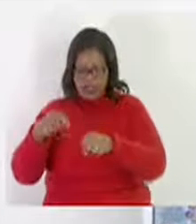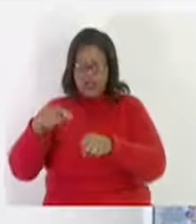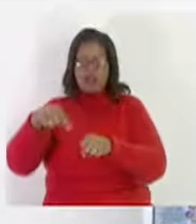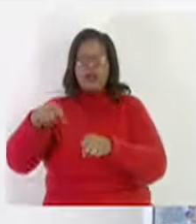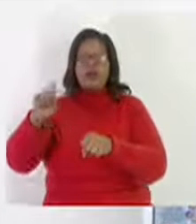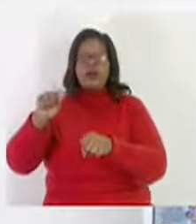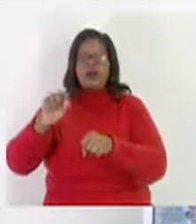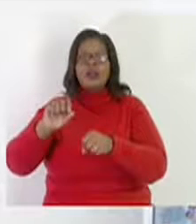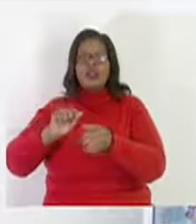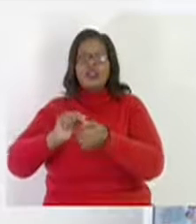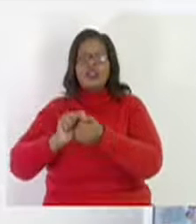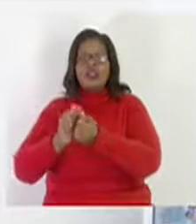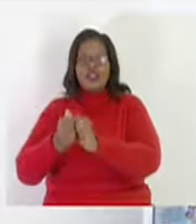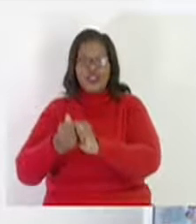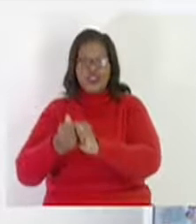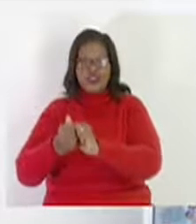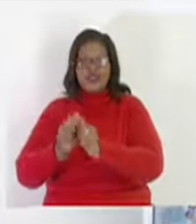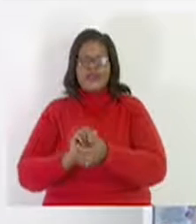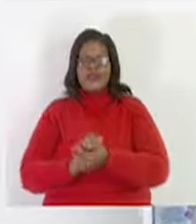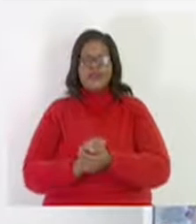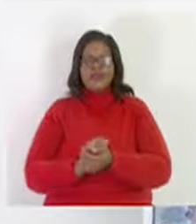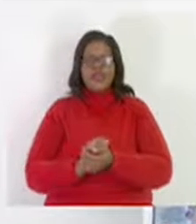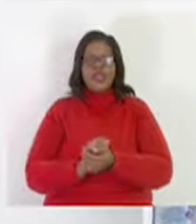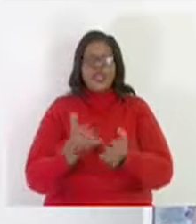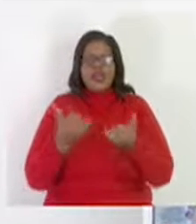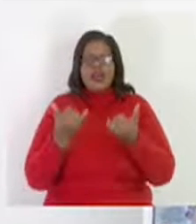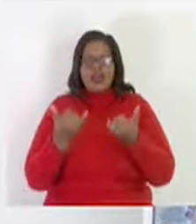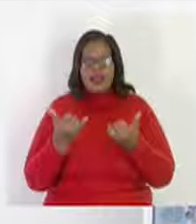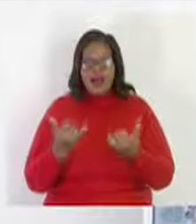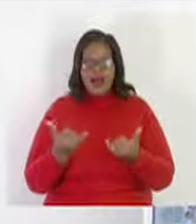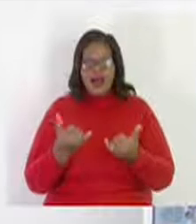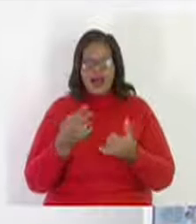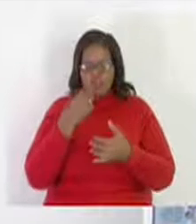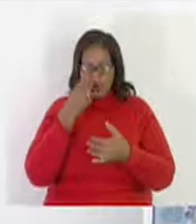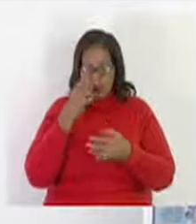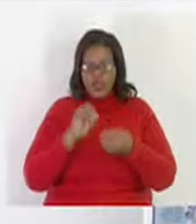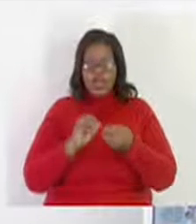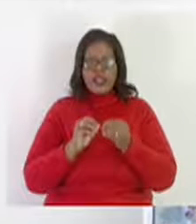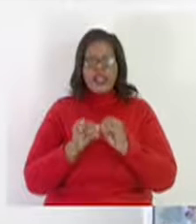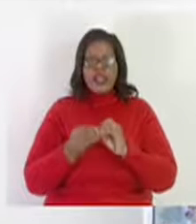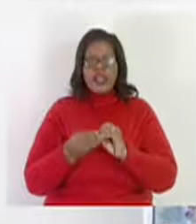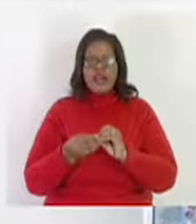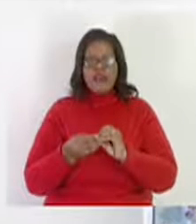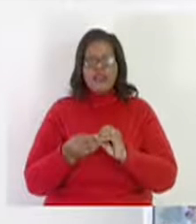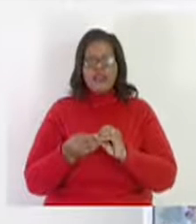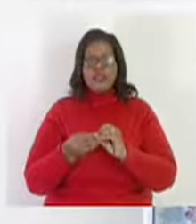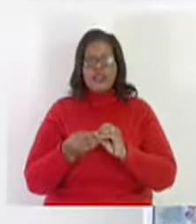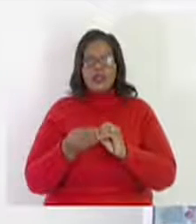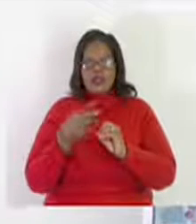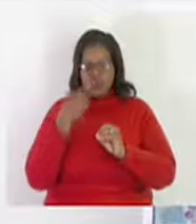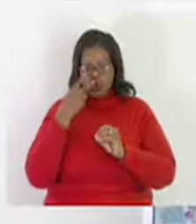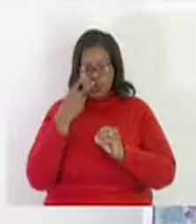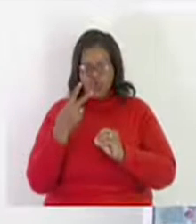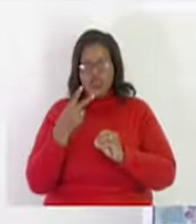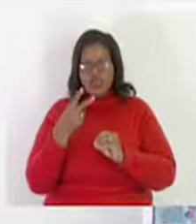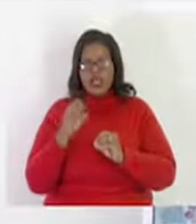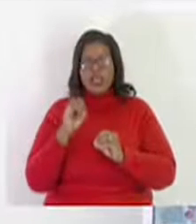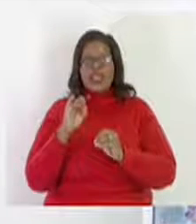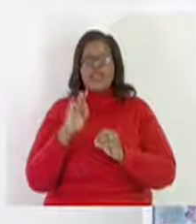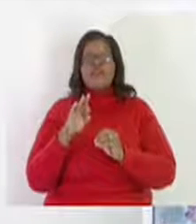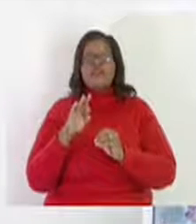can score. Now you are looking at the number you are looking at, if it falls in this